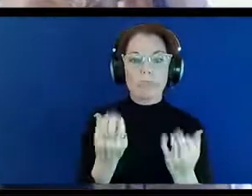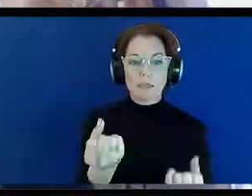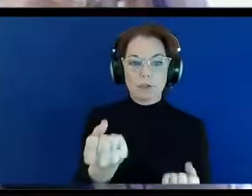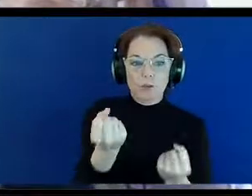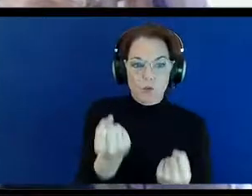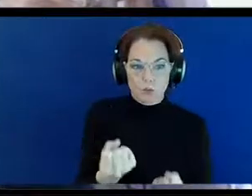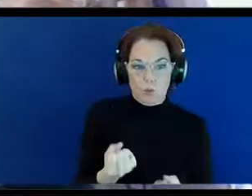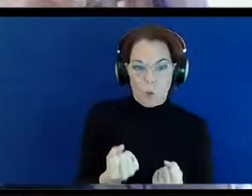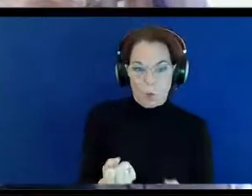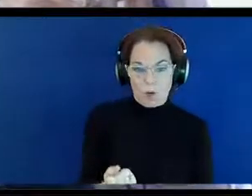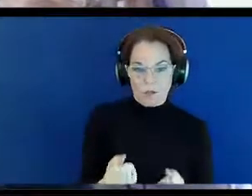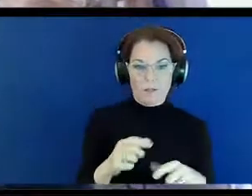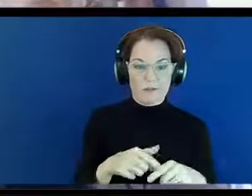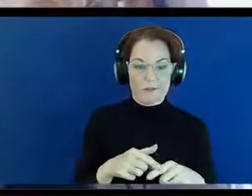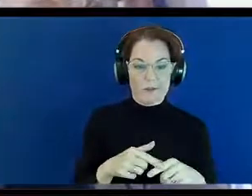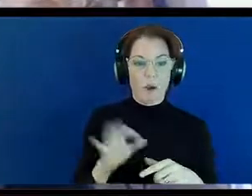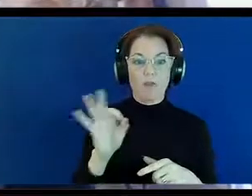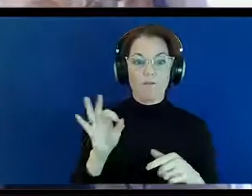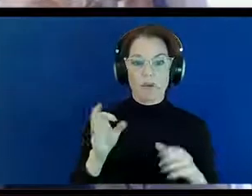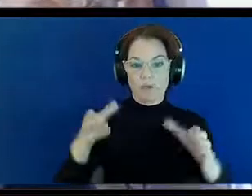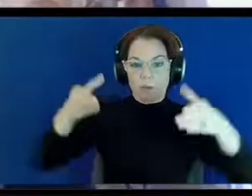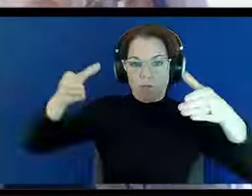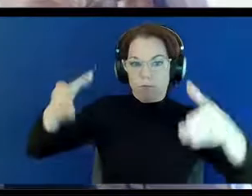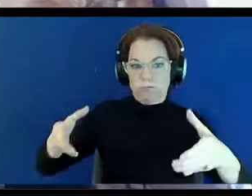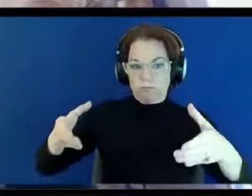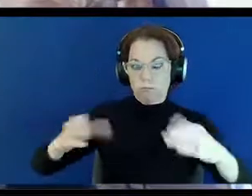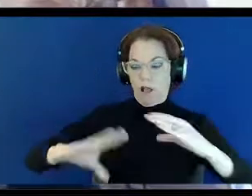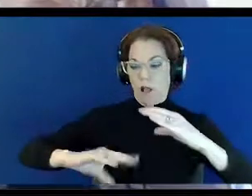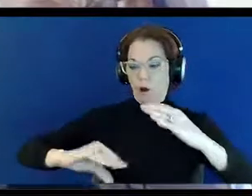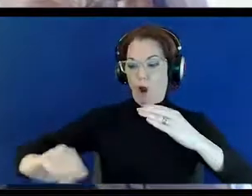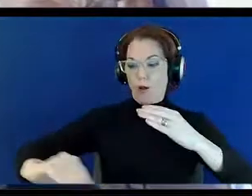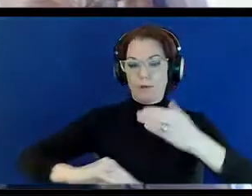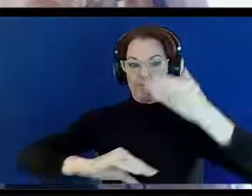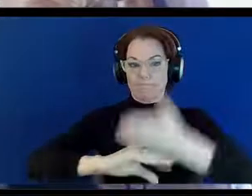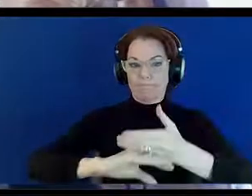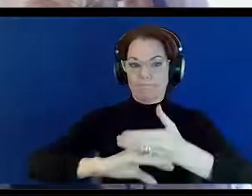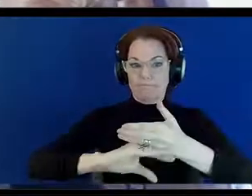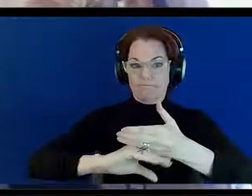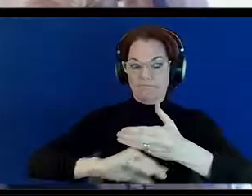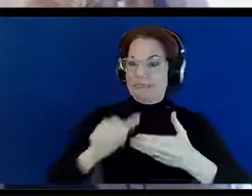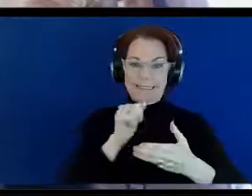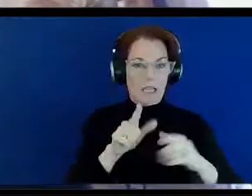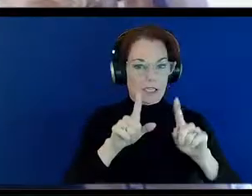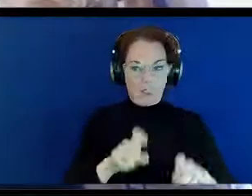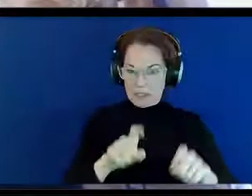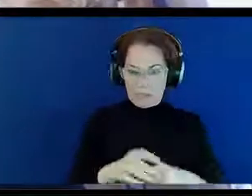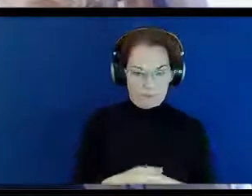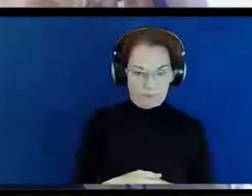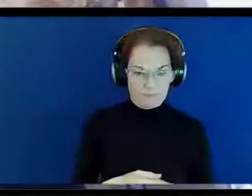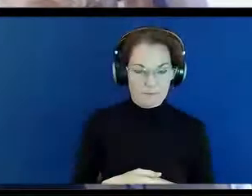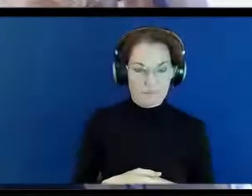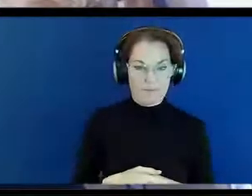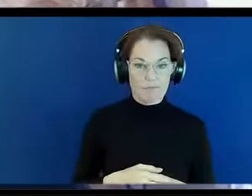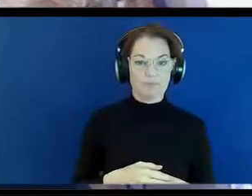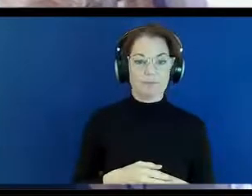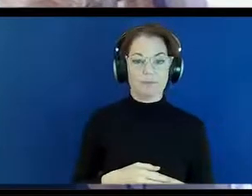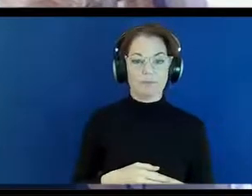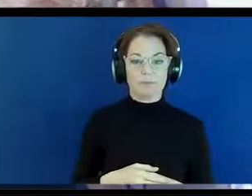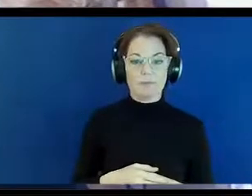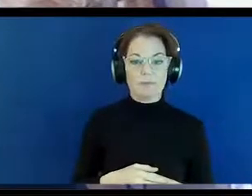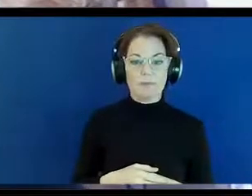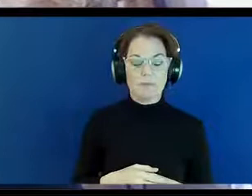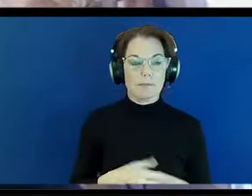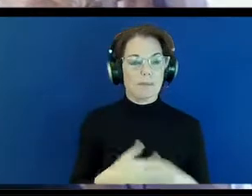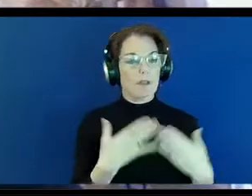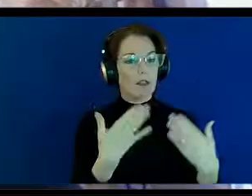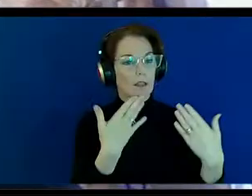used on carpeted surfaces, and the dynamic force being put on dressers during real use scenarios. Yep. Well, thank